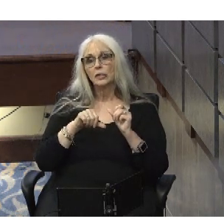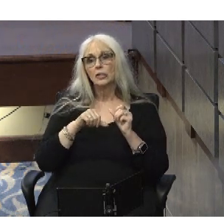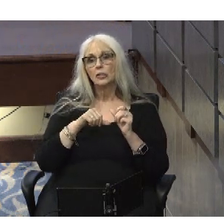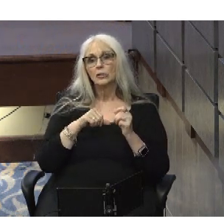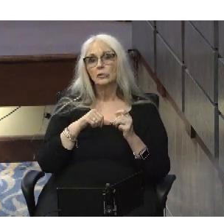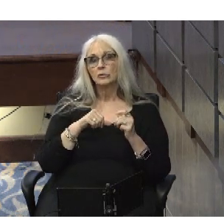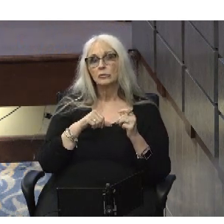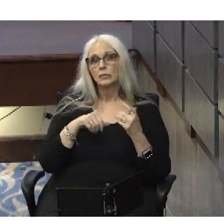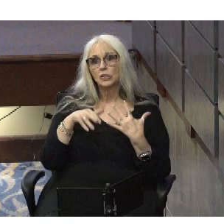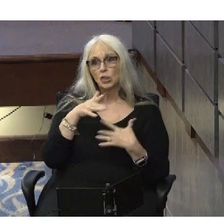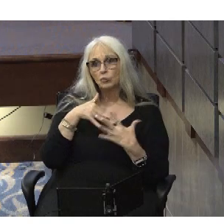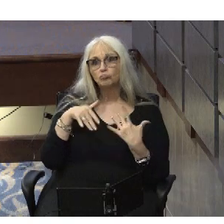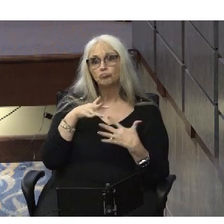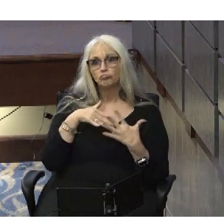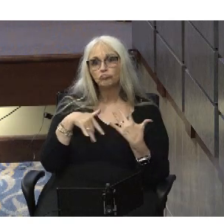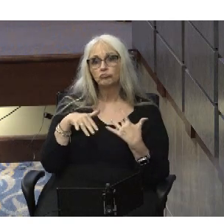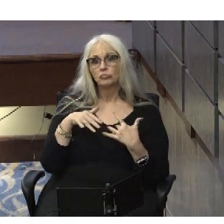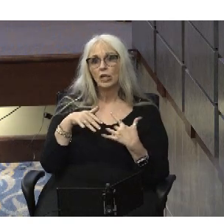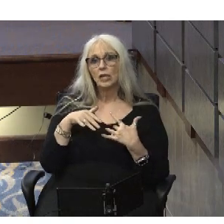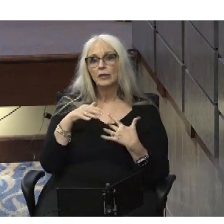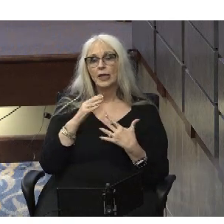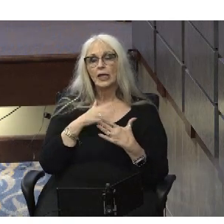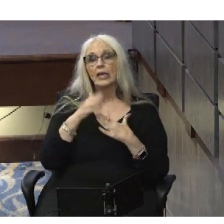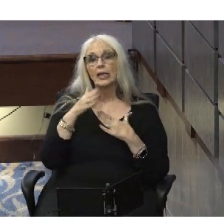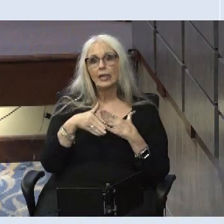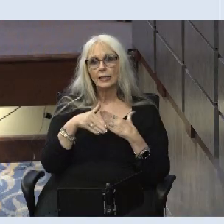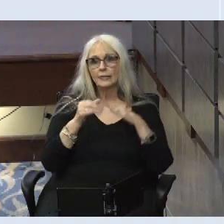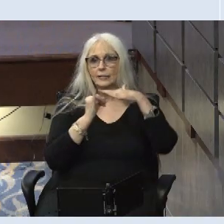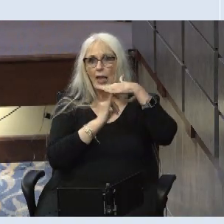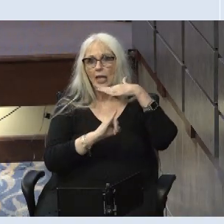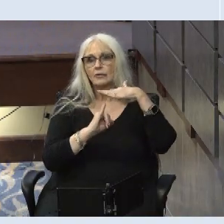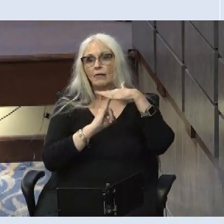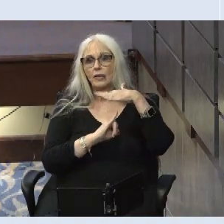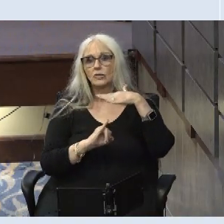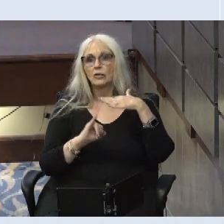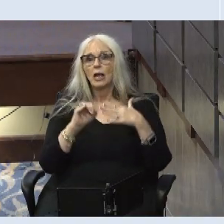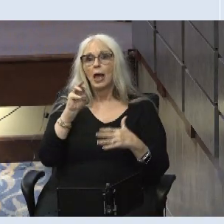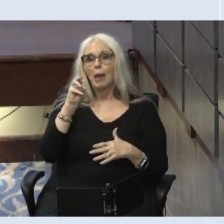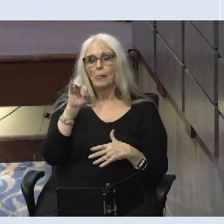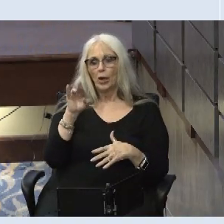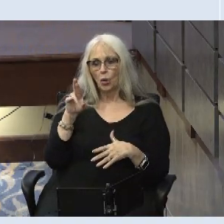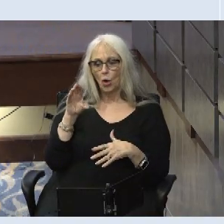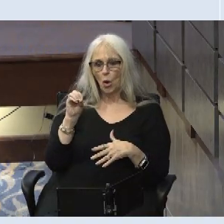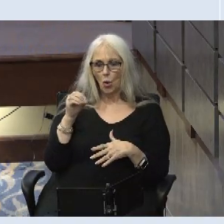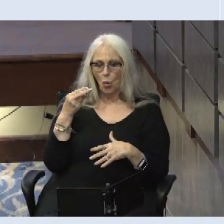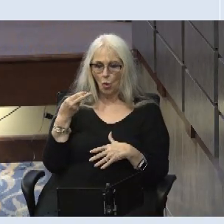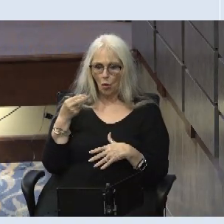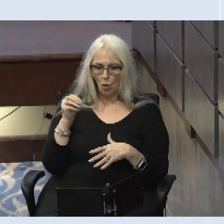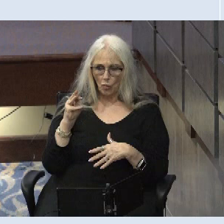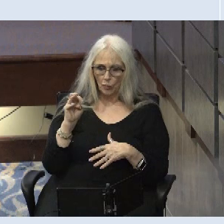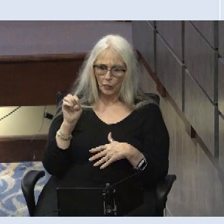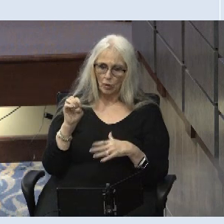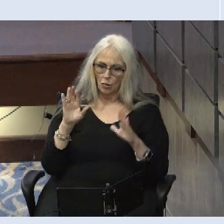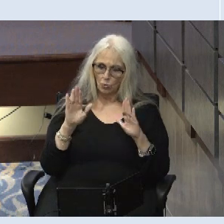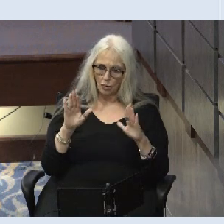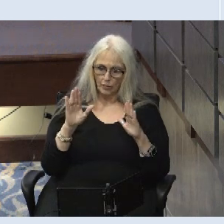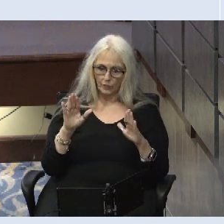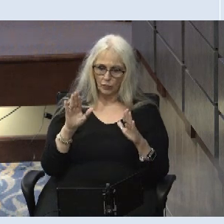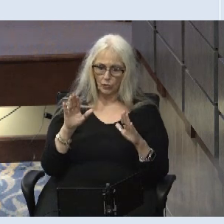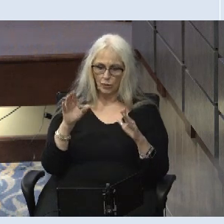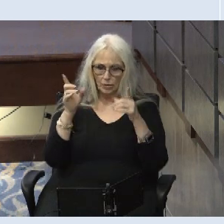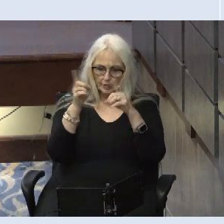community that combats isolation. The microhomes pictured here are a great example of the uniquely